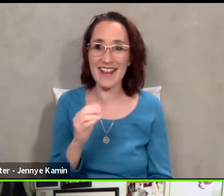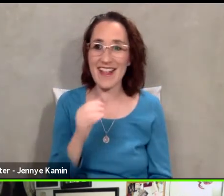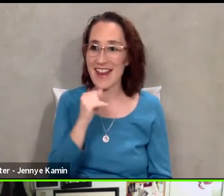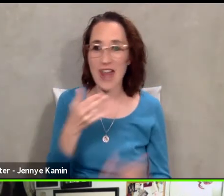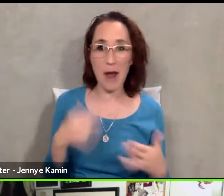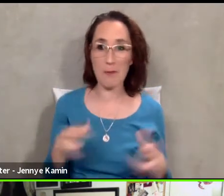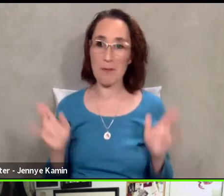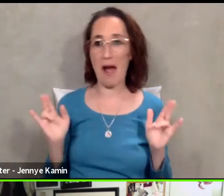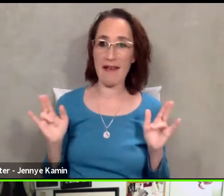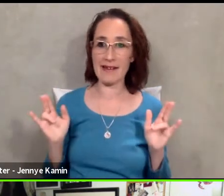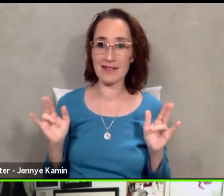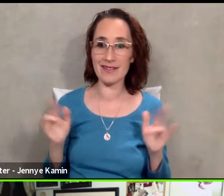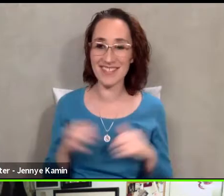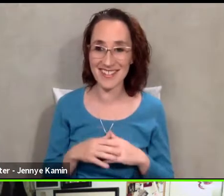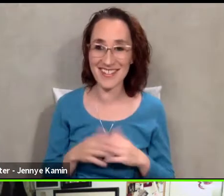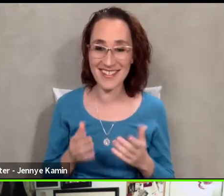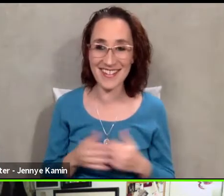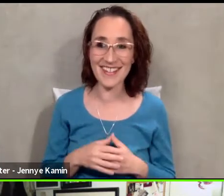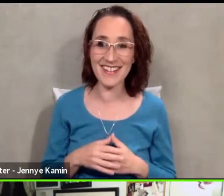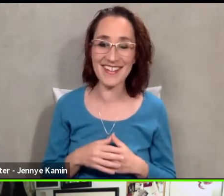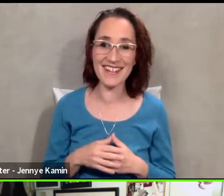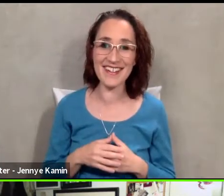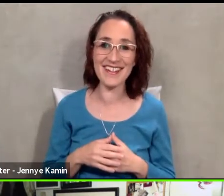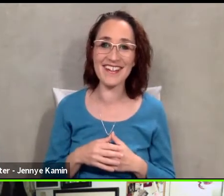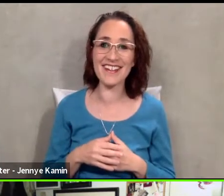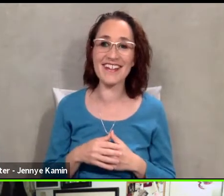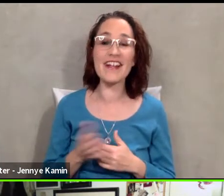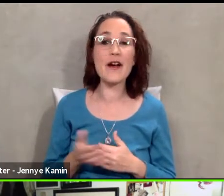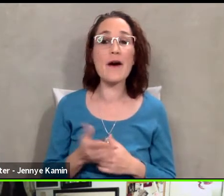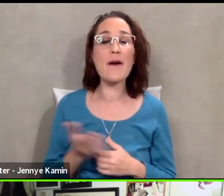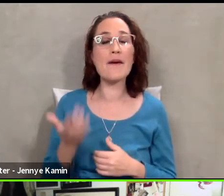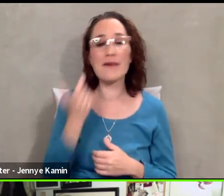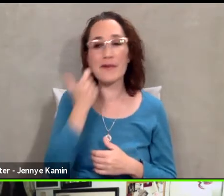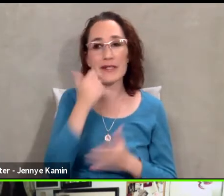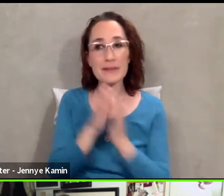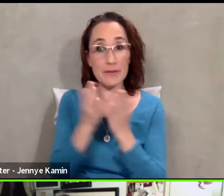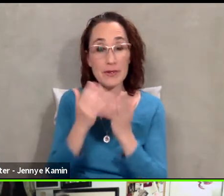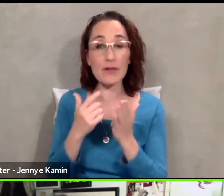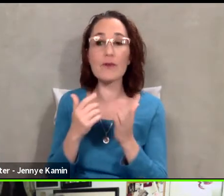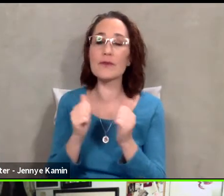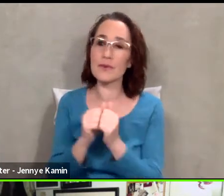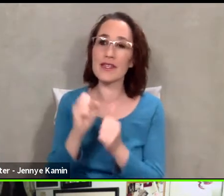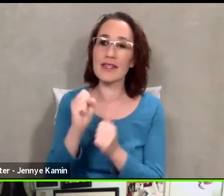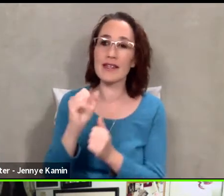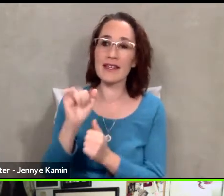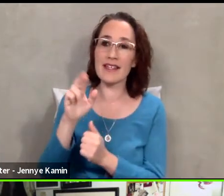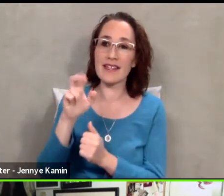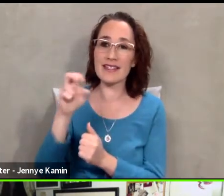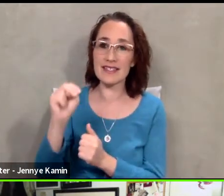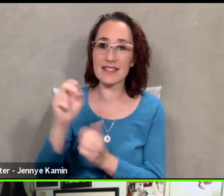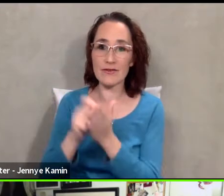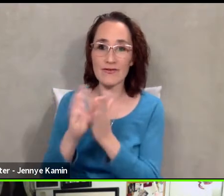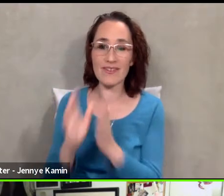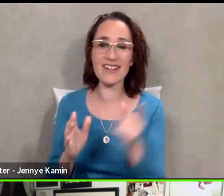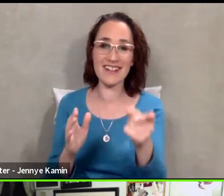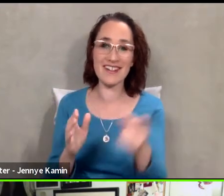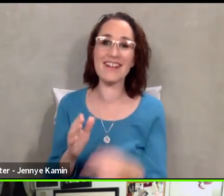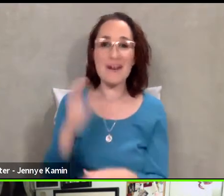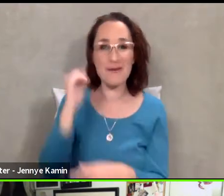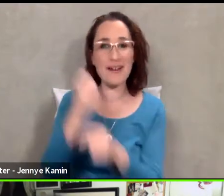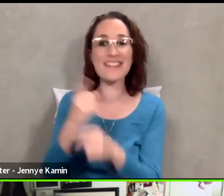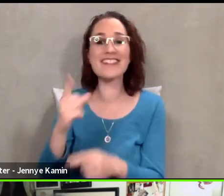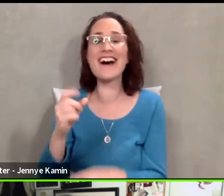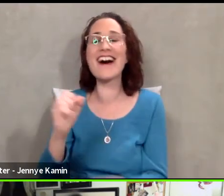me. My last book I did with an amazing Syrian writer who named Marwan Hisham, who's, oh